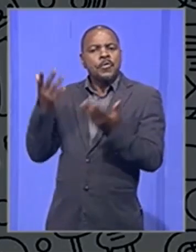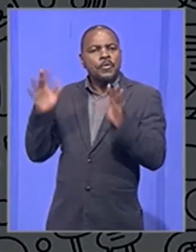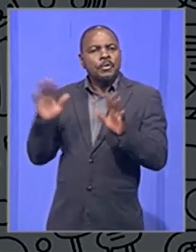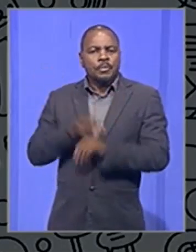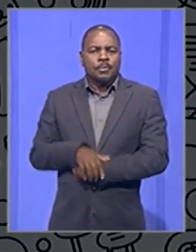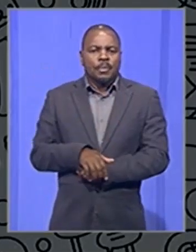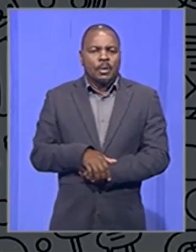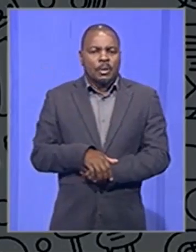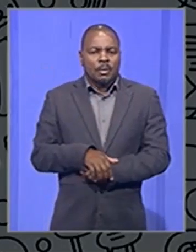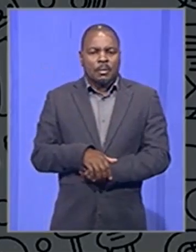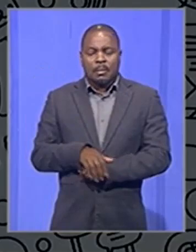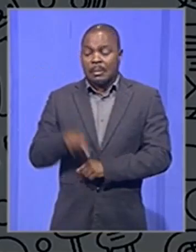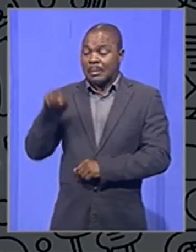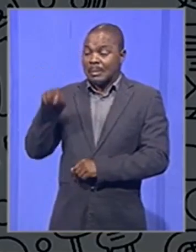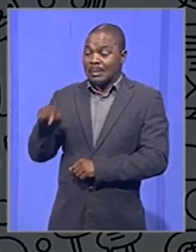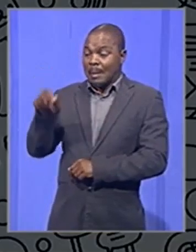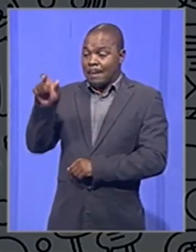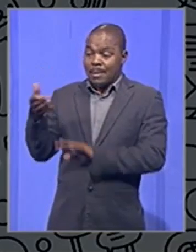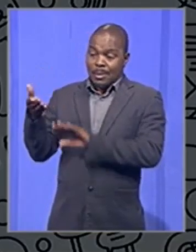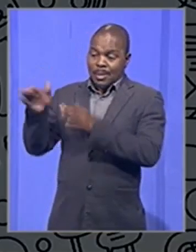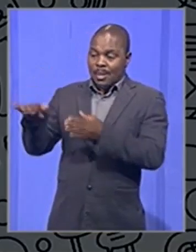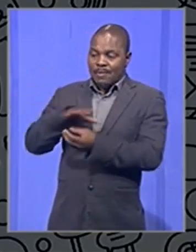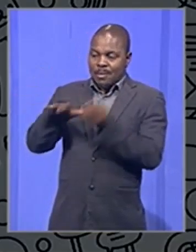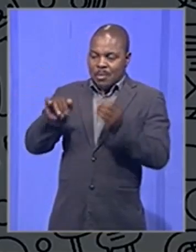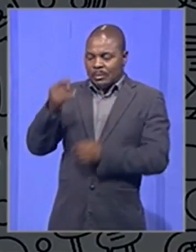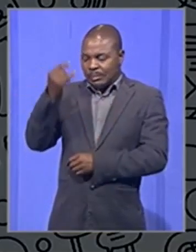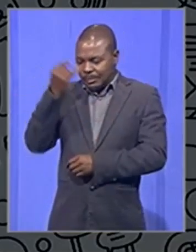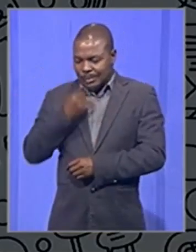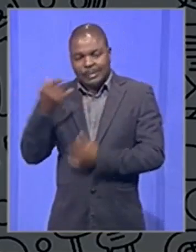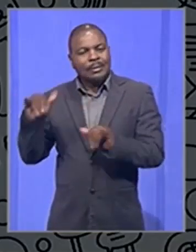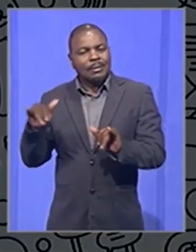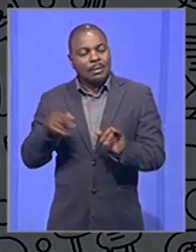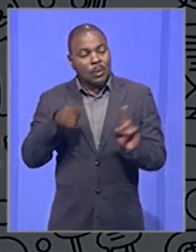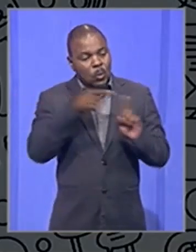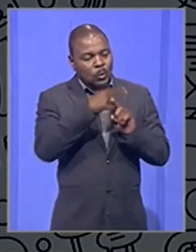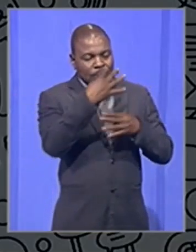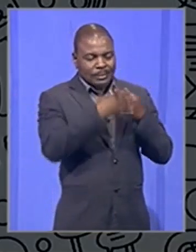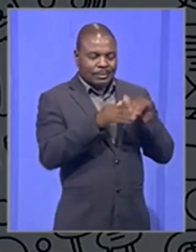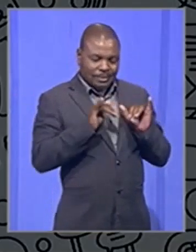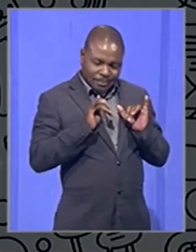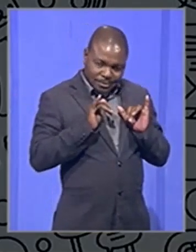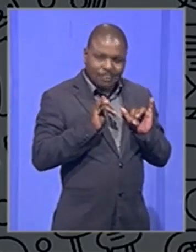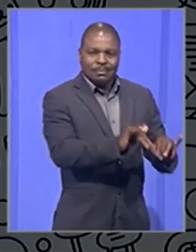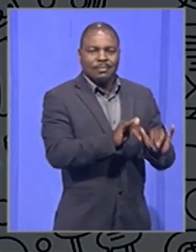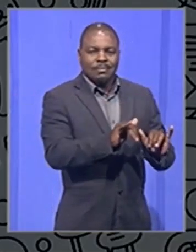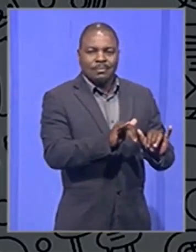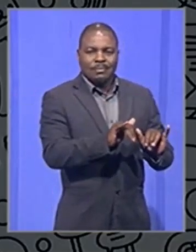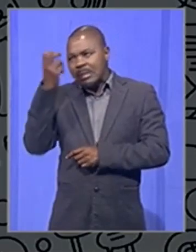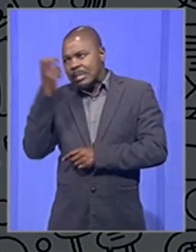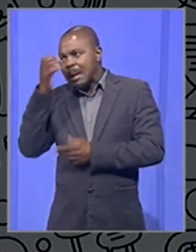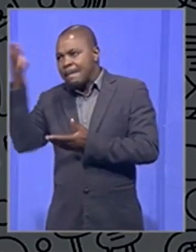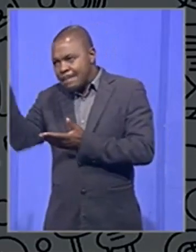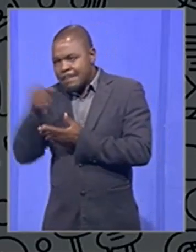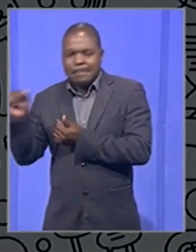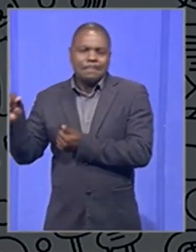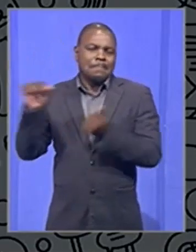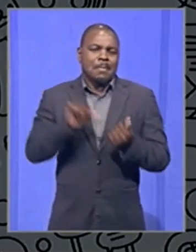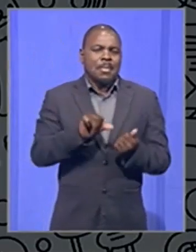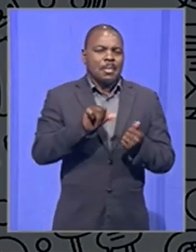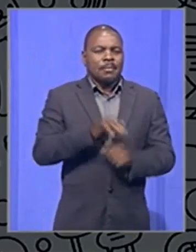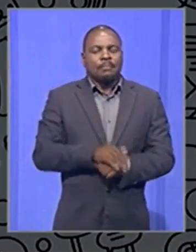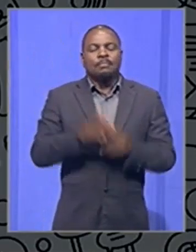ba bomohu ba salla a wana Ditaba nne tronkong ne a nne ebile pila nne le ruri ke a lebo nna